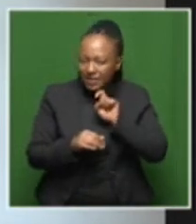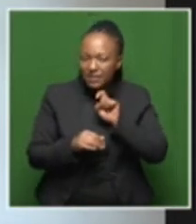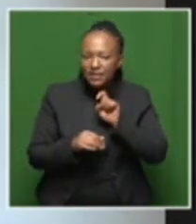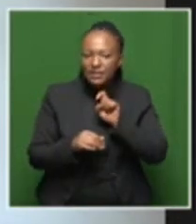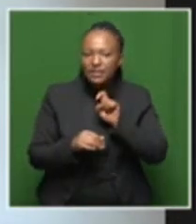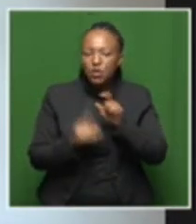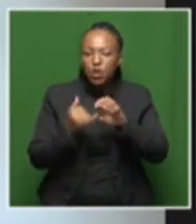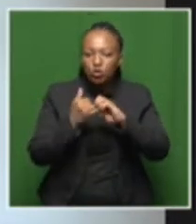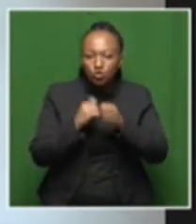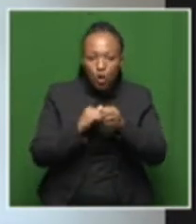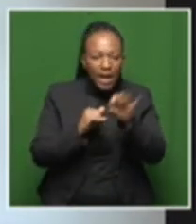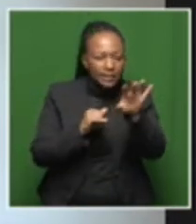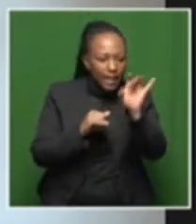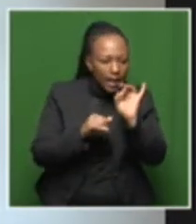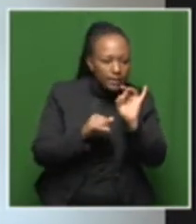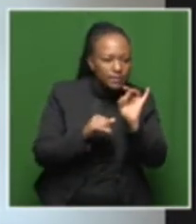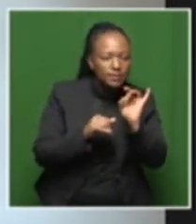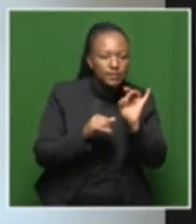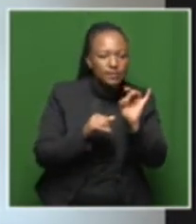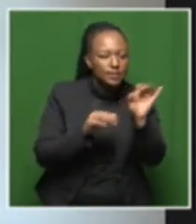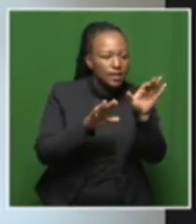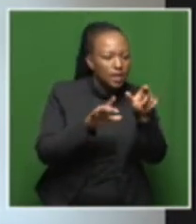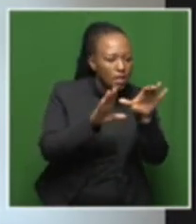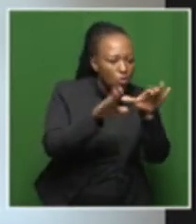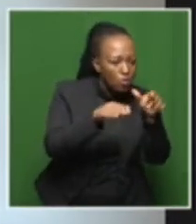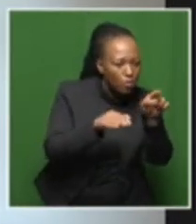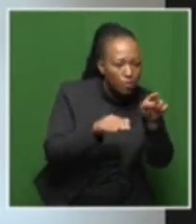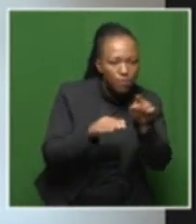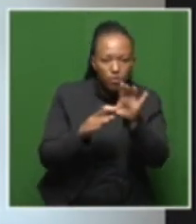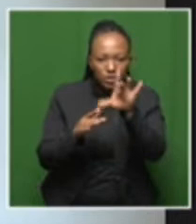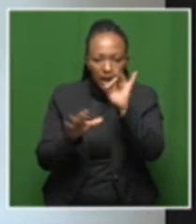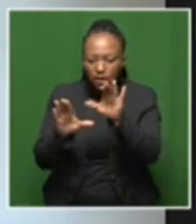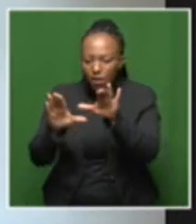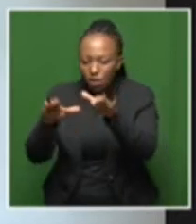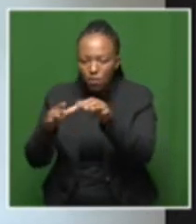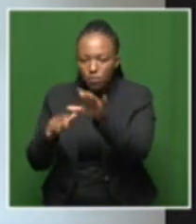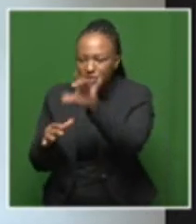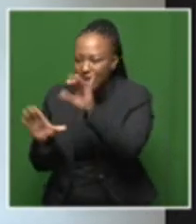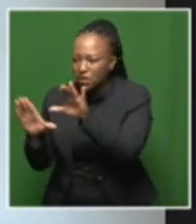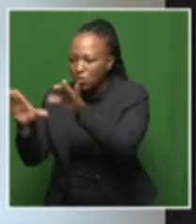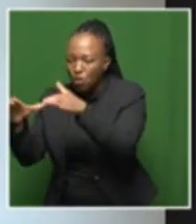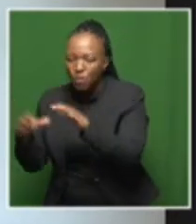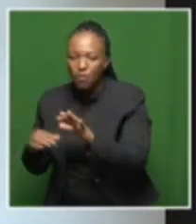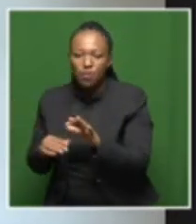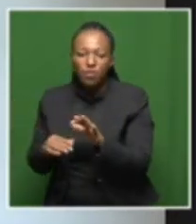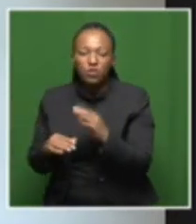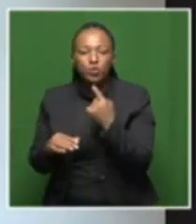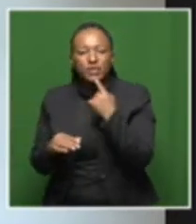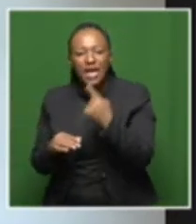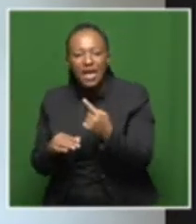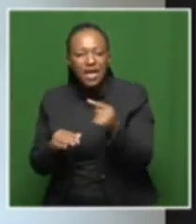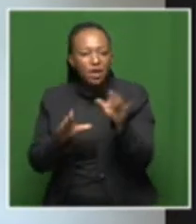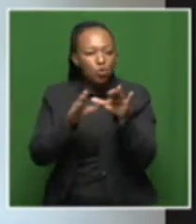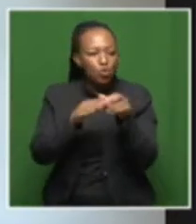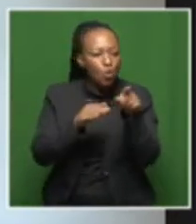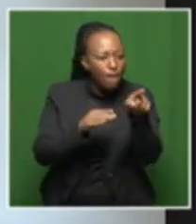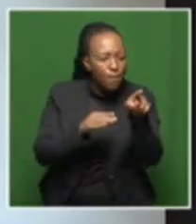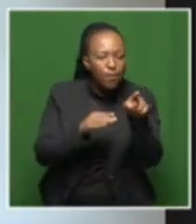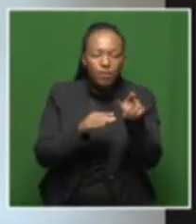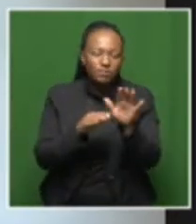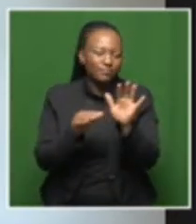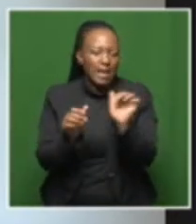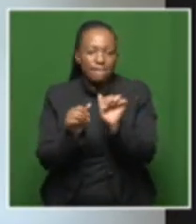trying to selectively identify and define any particular group, it's